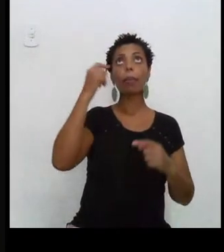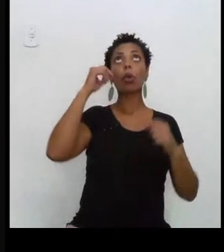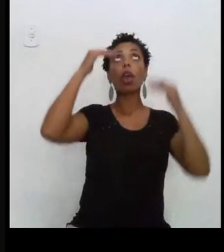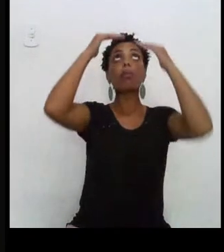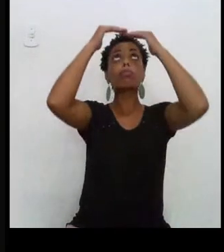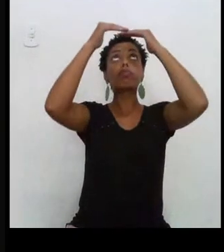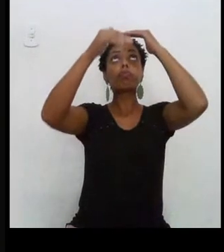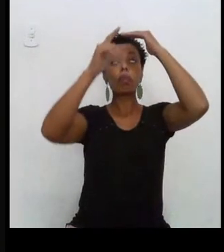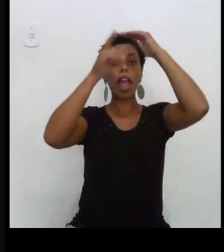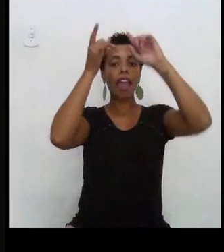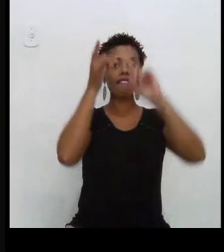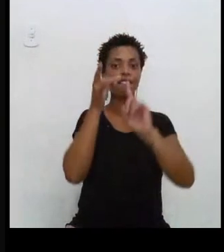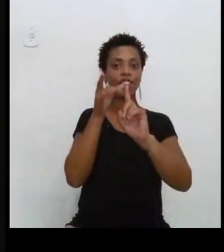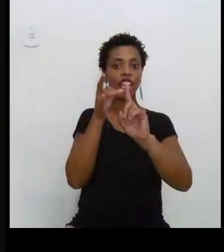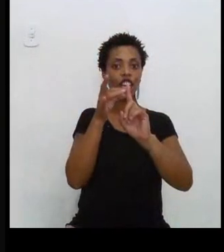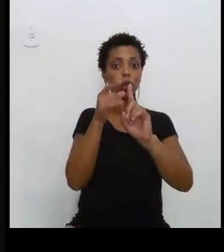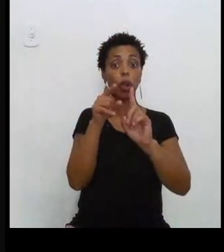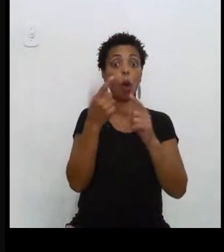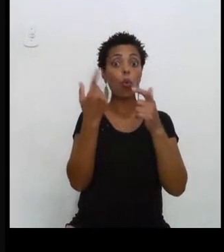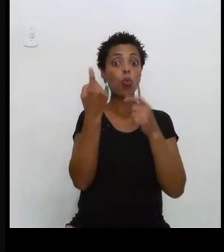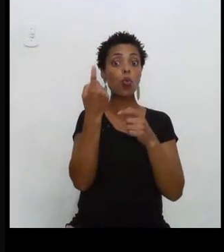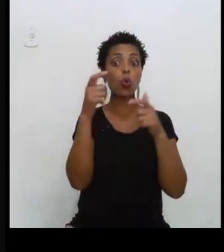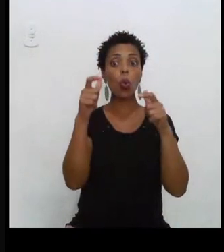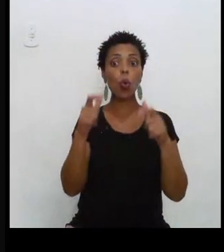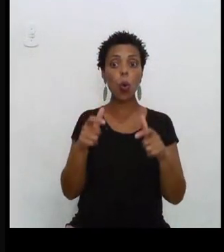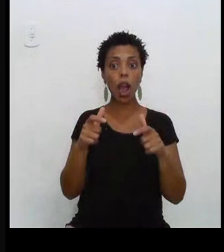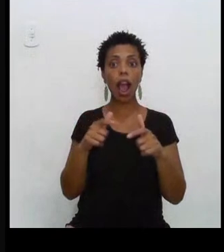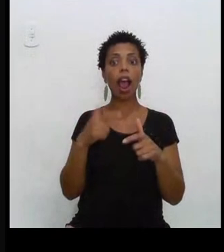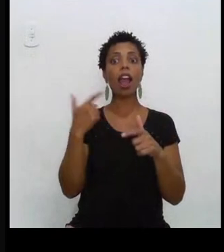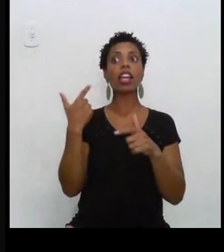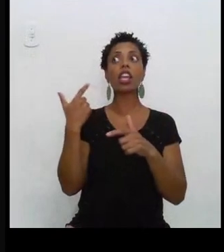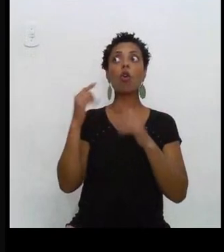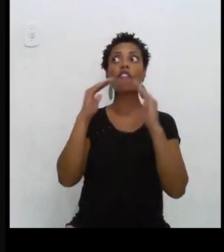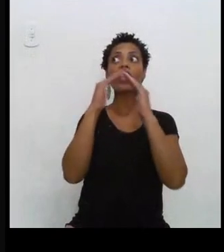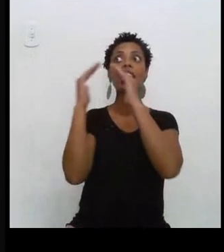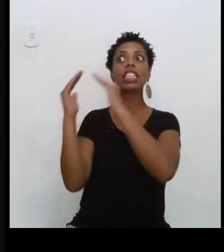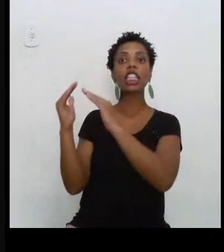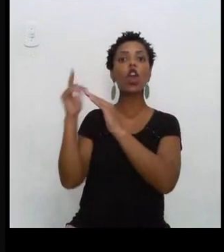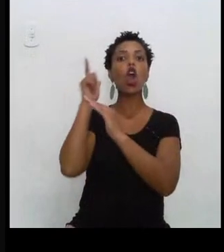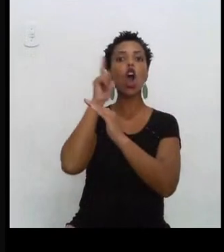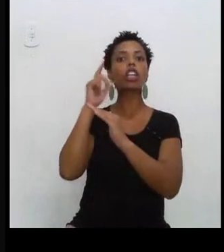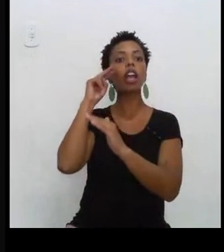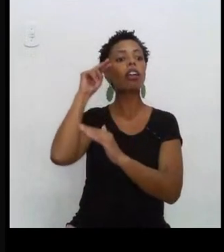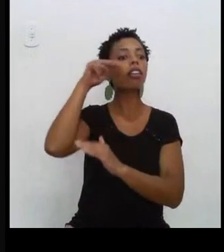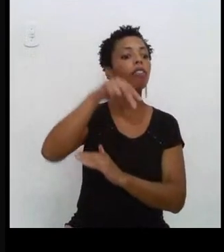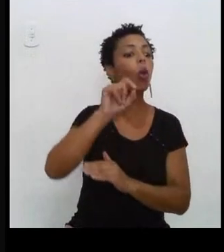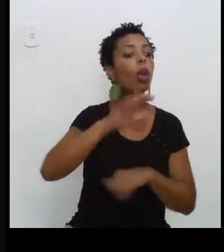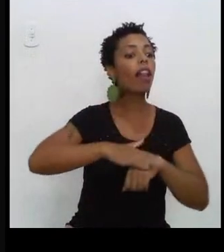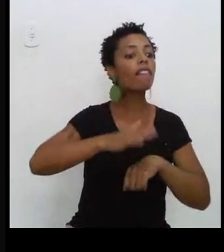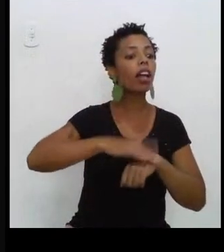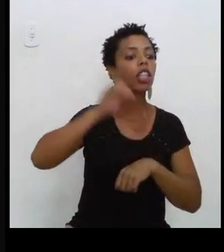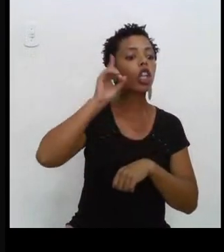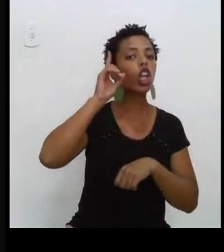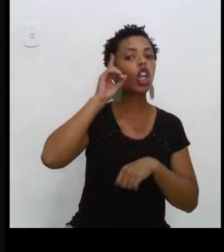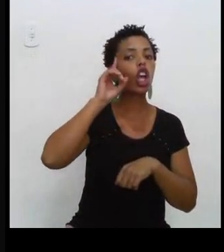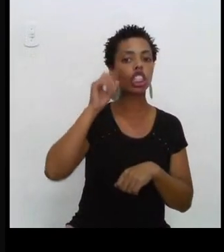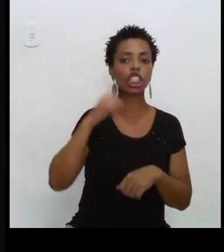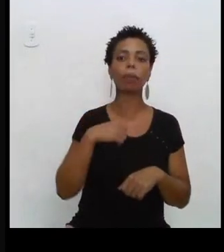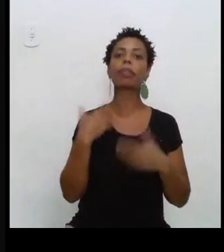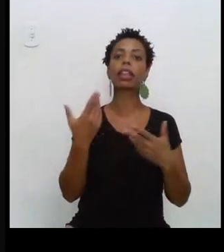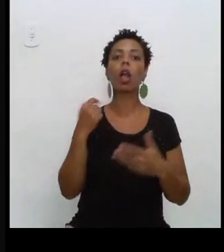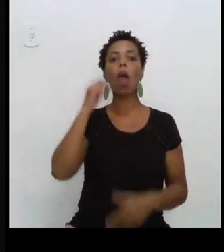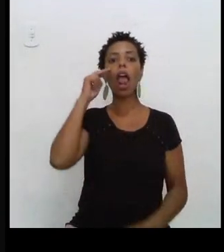when you look in Santa Catarina eu assim antes ainda shower face abrir